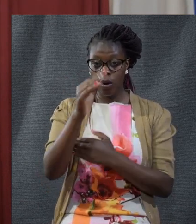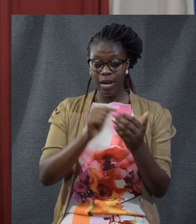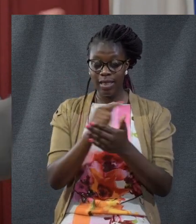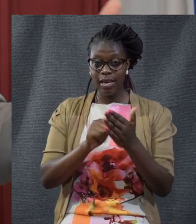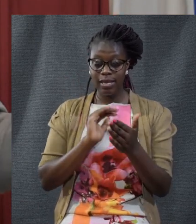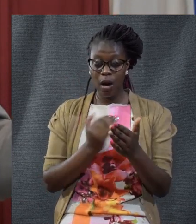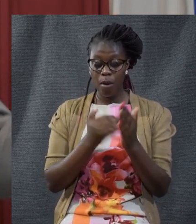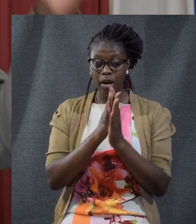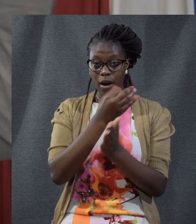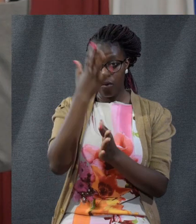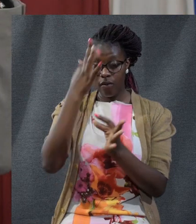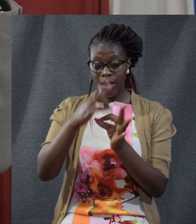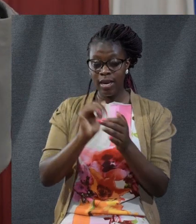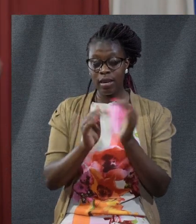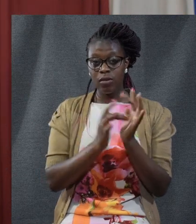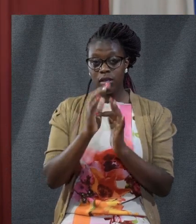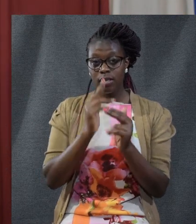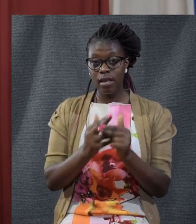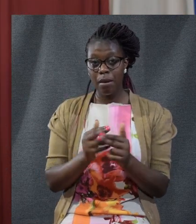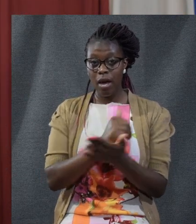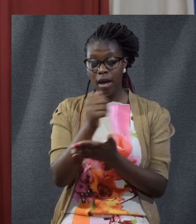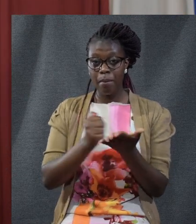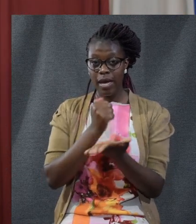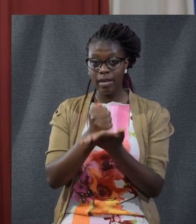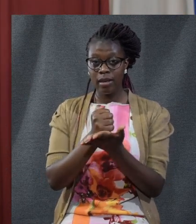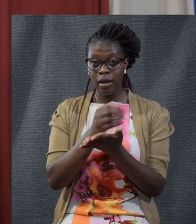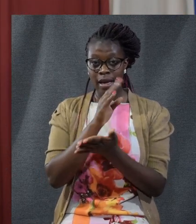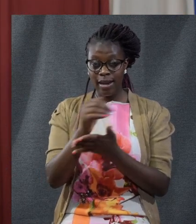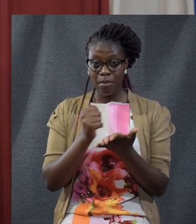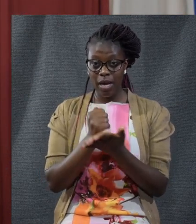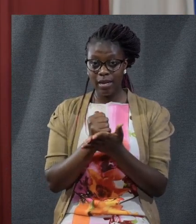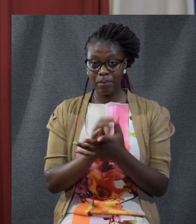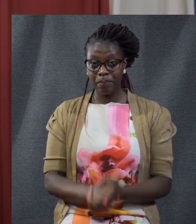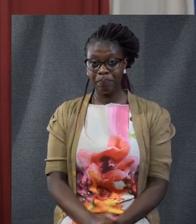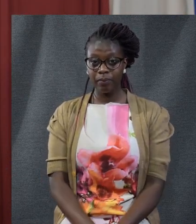For this is our prayer of faith in Jesus' name. Amen and amen.